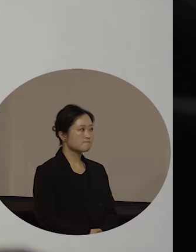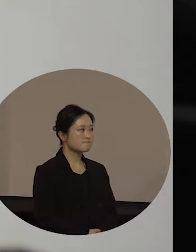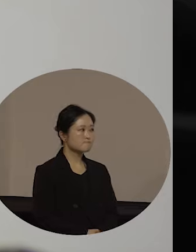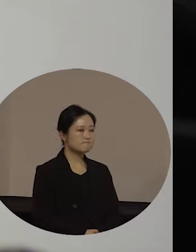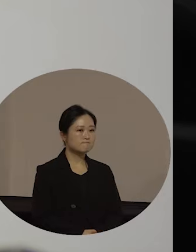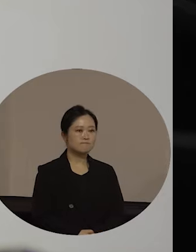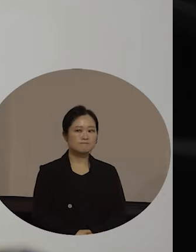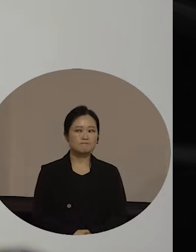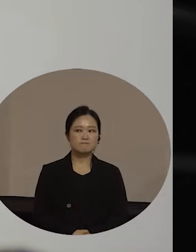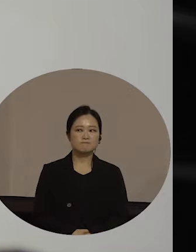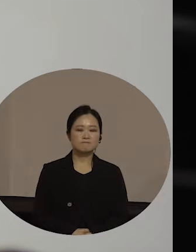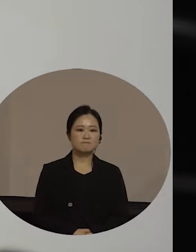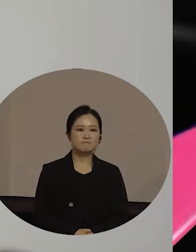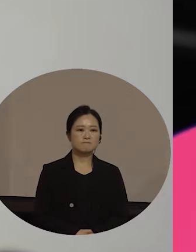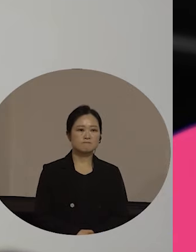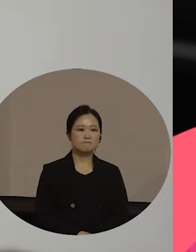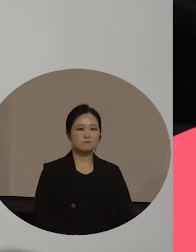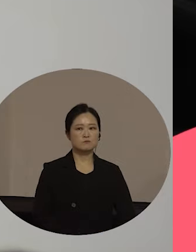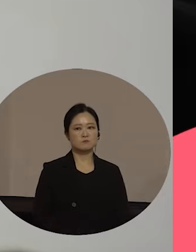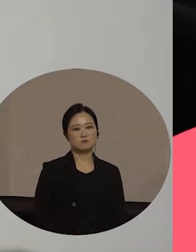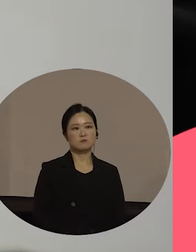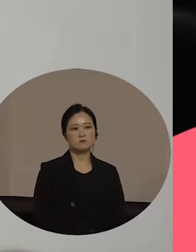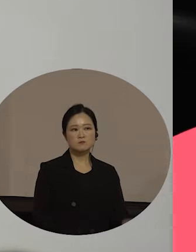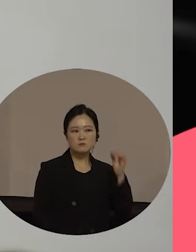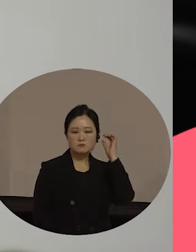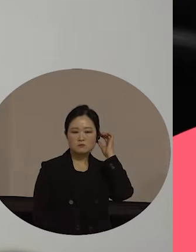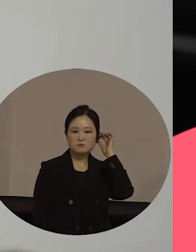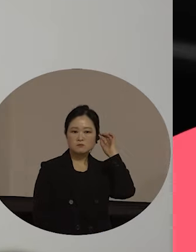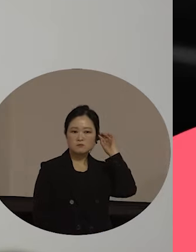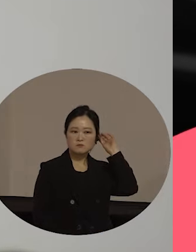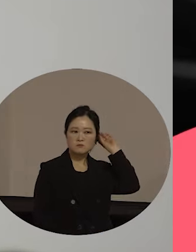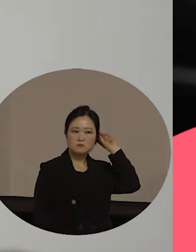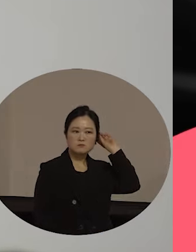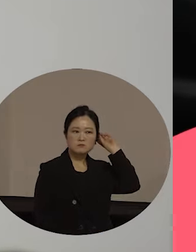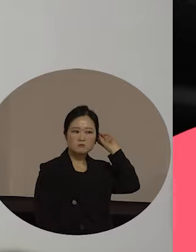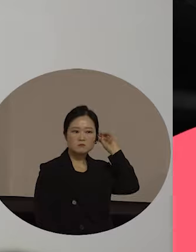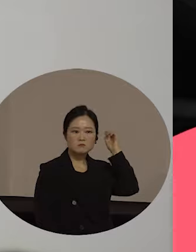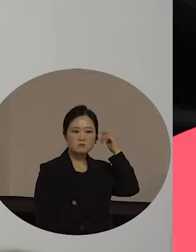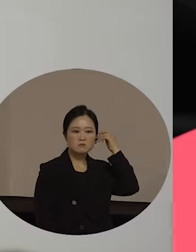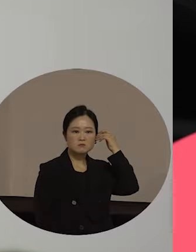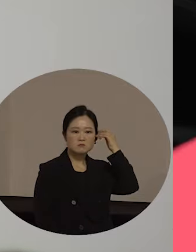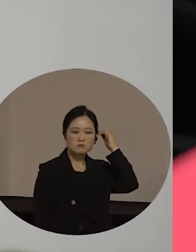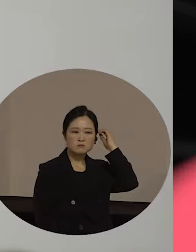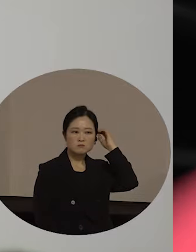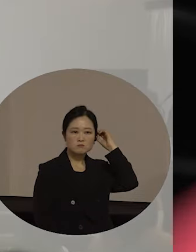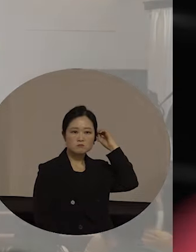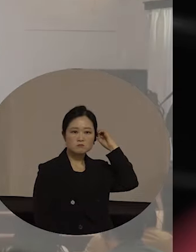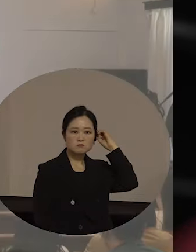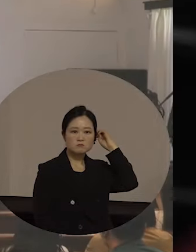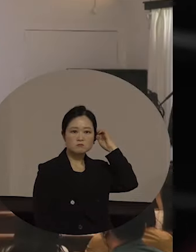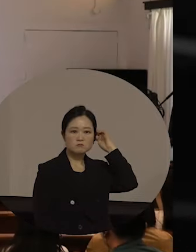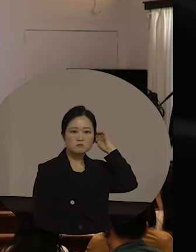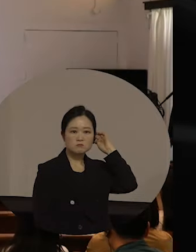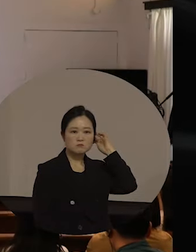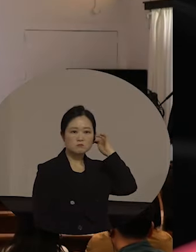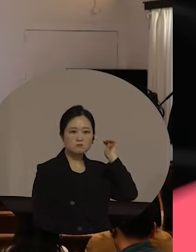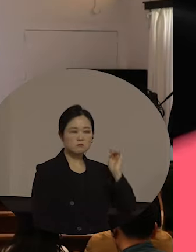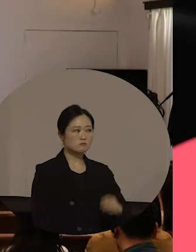use it. I don't know the right word now, but use it then in higher education. Yes.